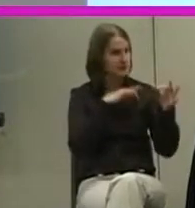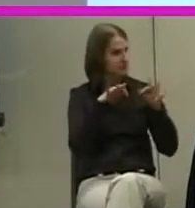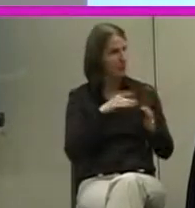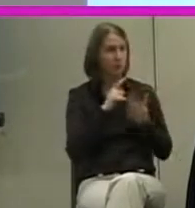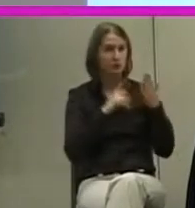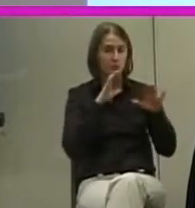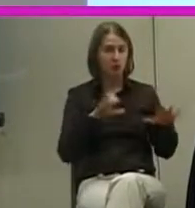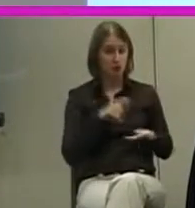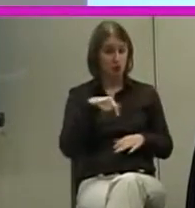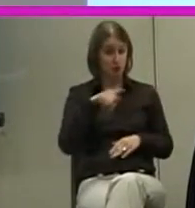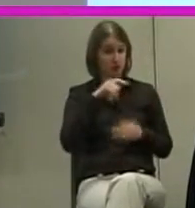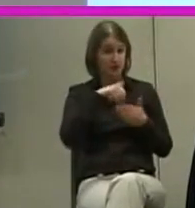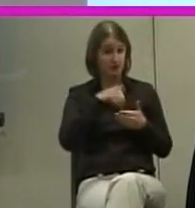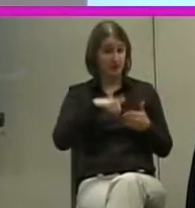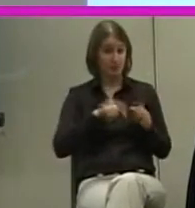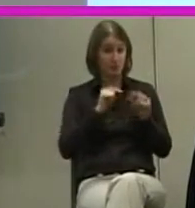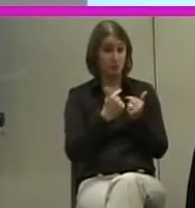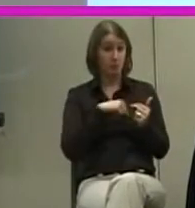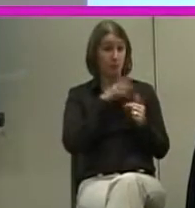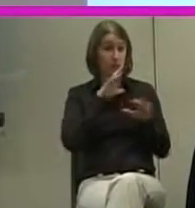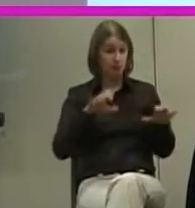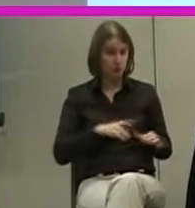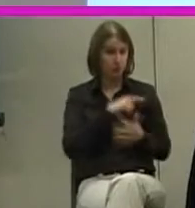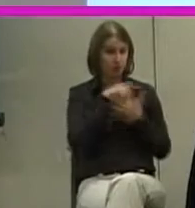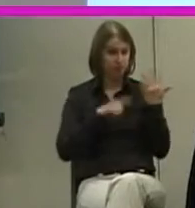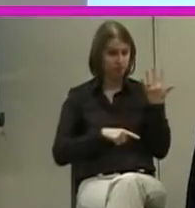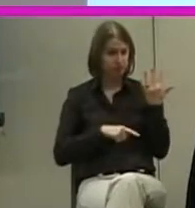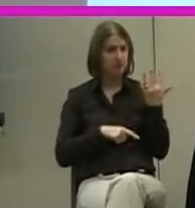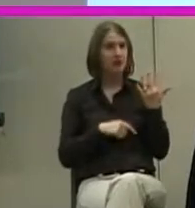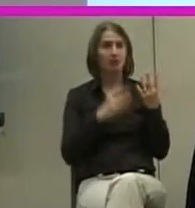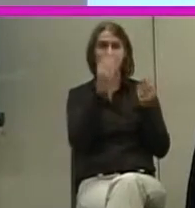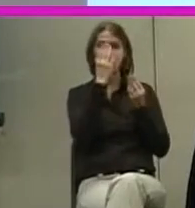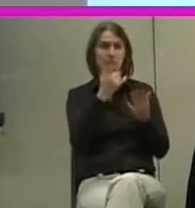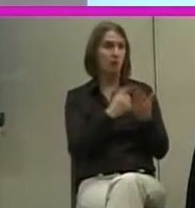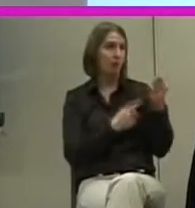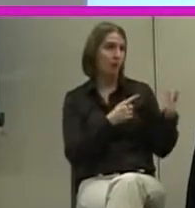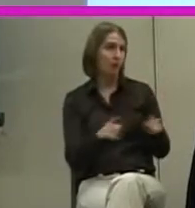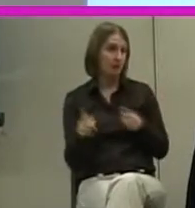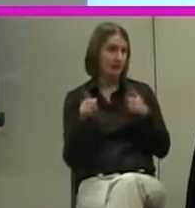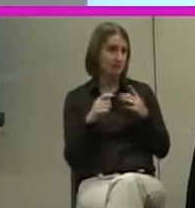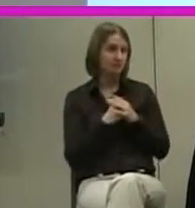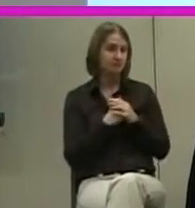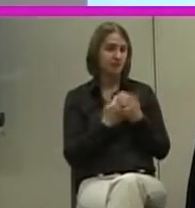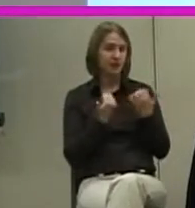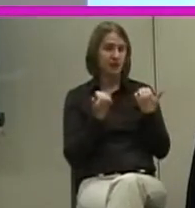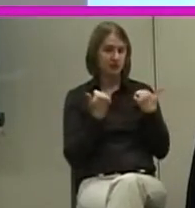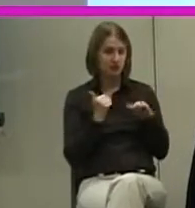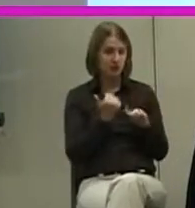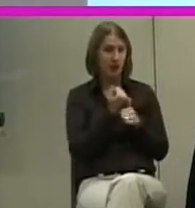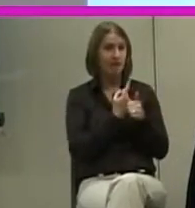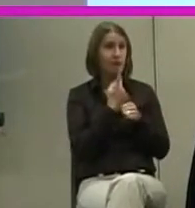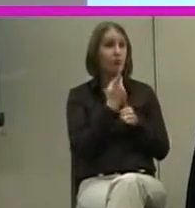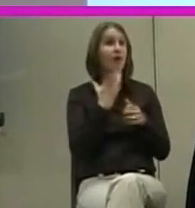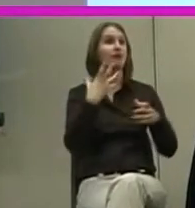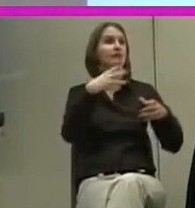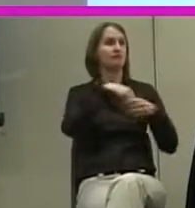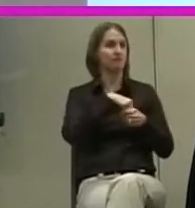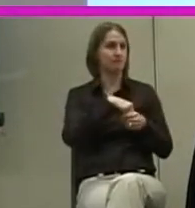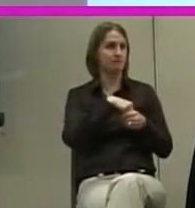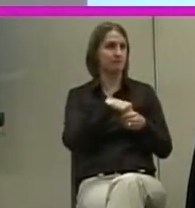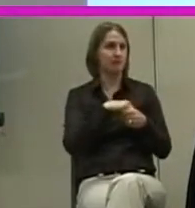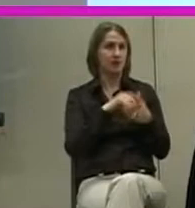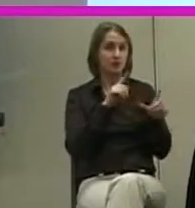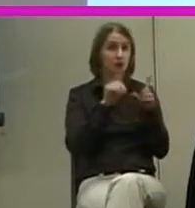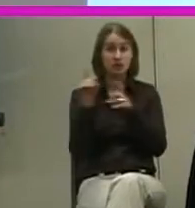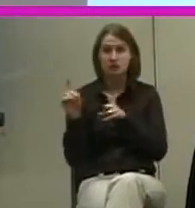in this group, we're going to do these things. Let them know what's coming. And try to keep everybody engaged. Lots of